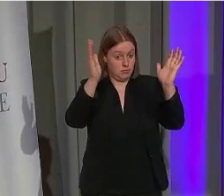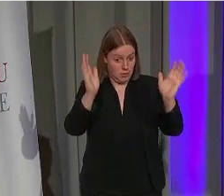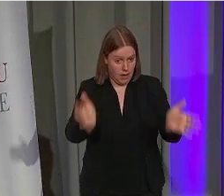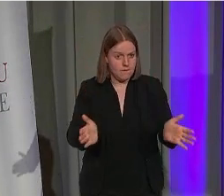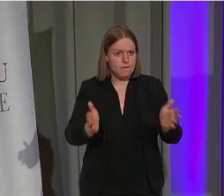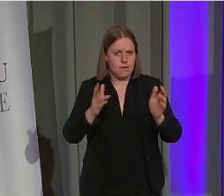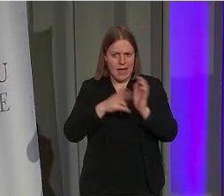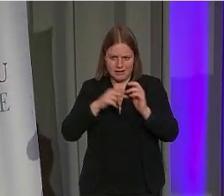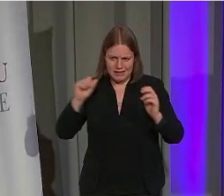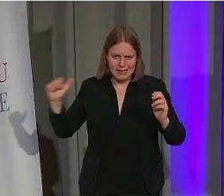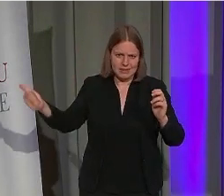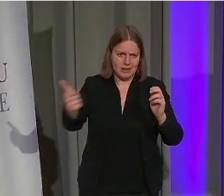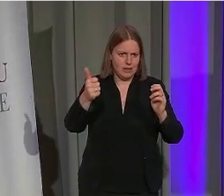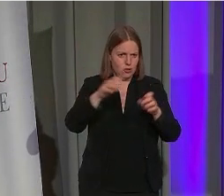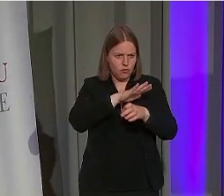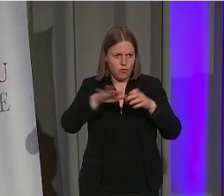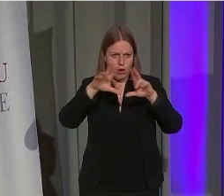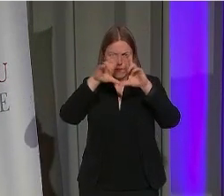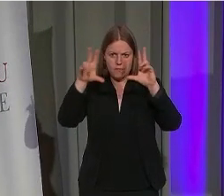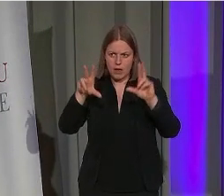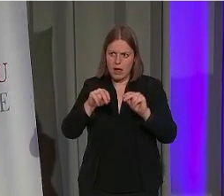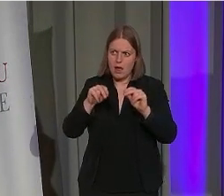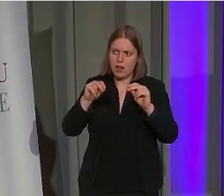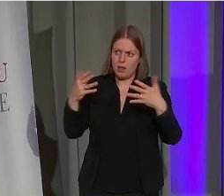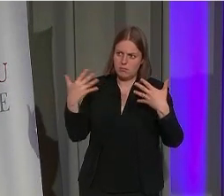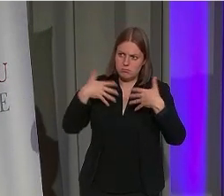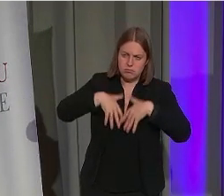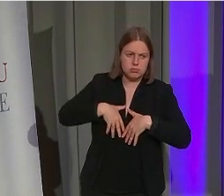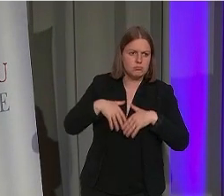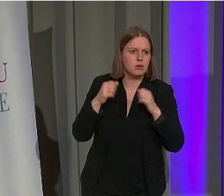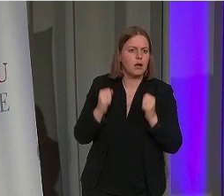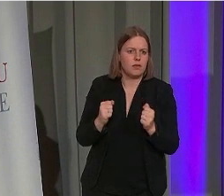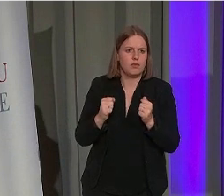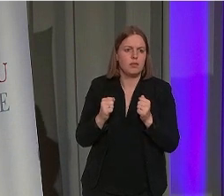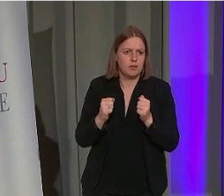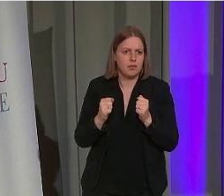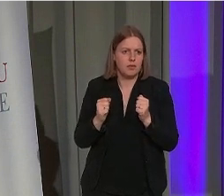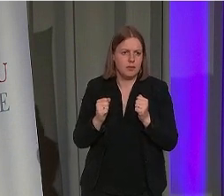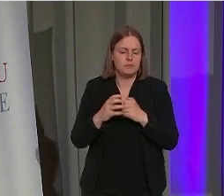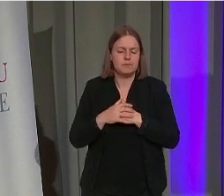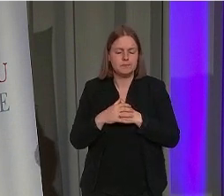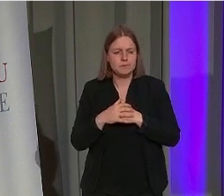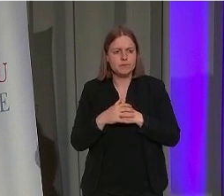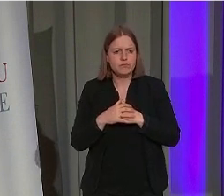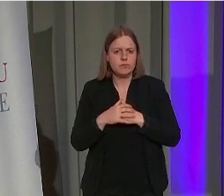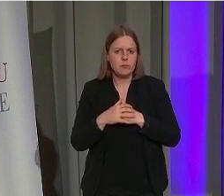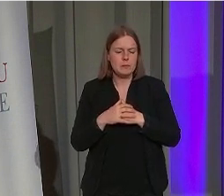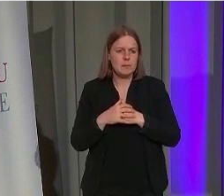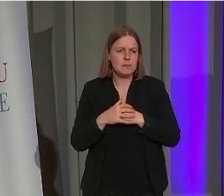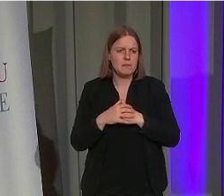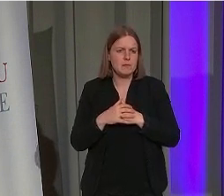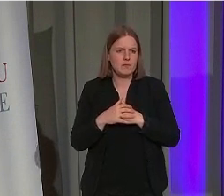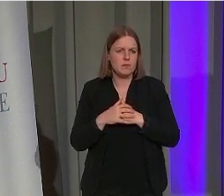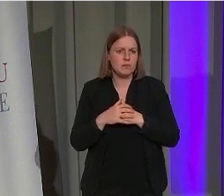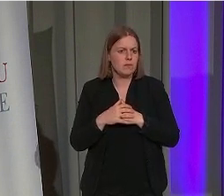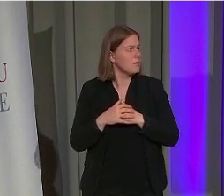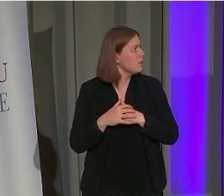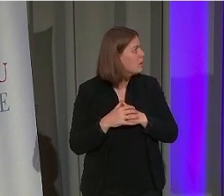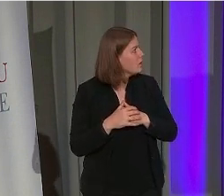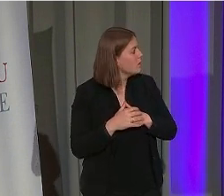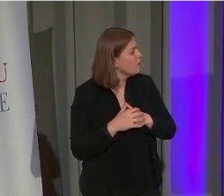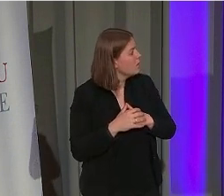can make sure that everybody can follow the story that is being